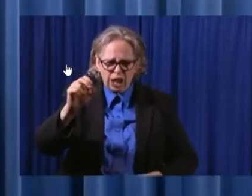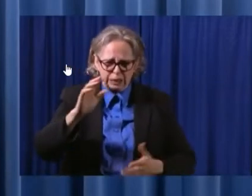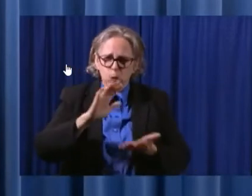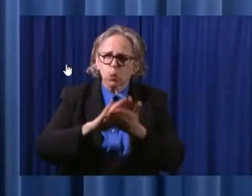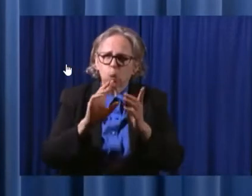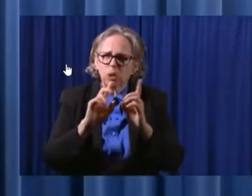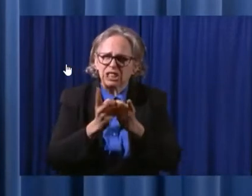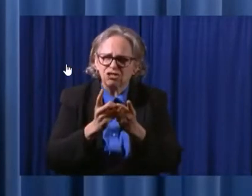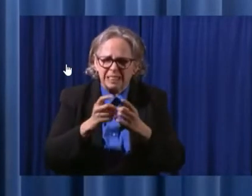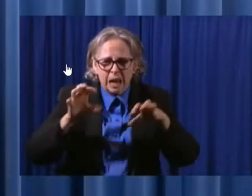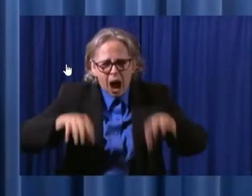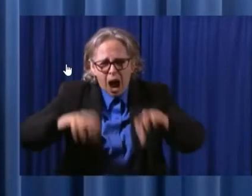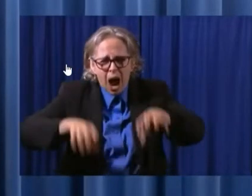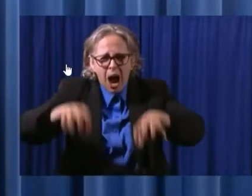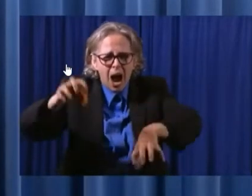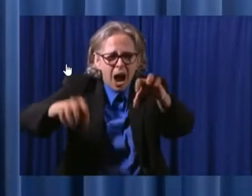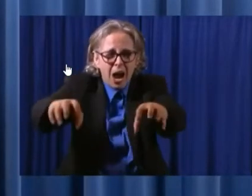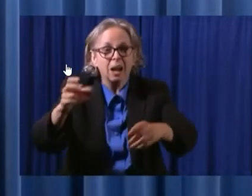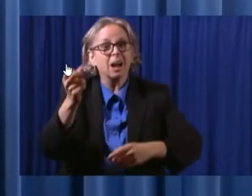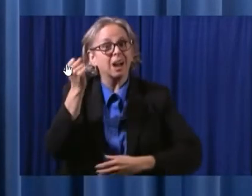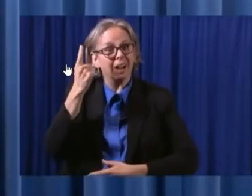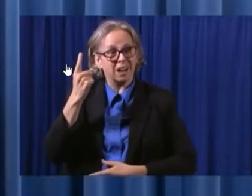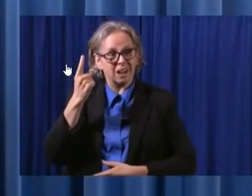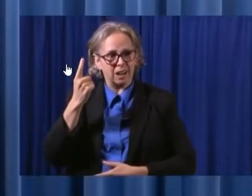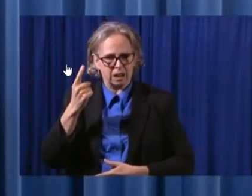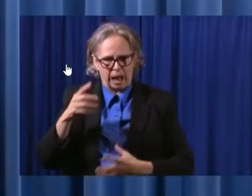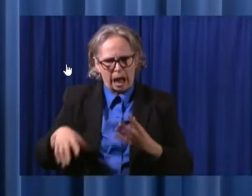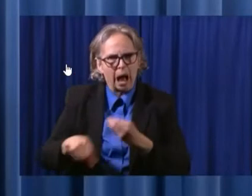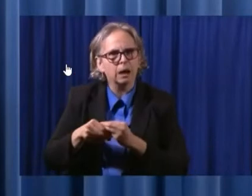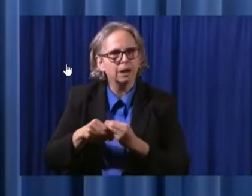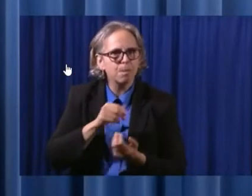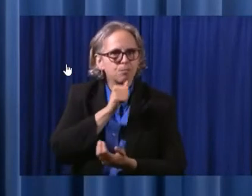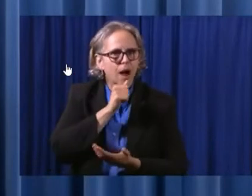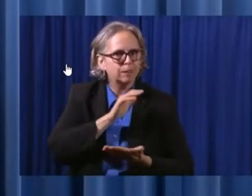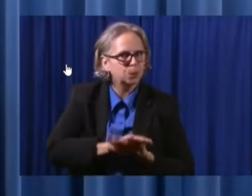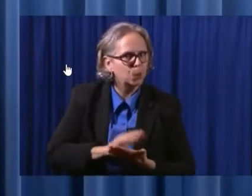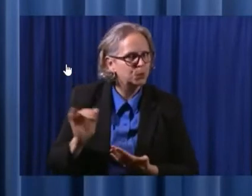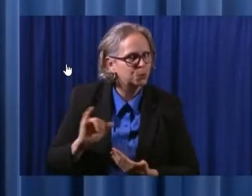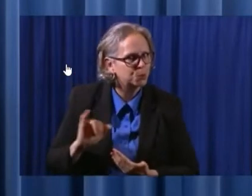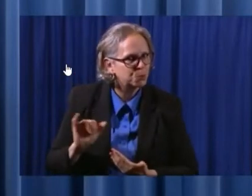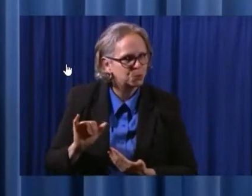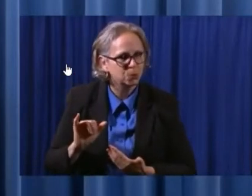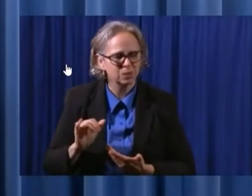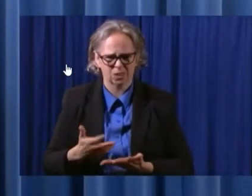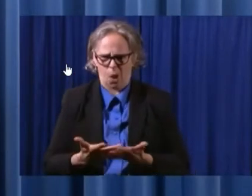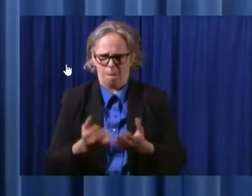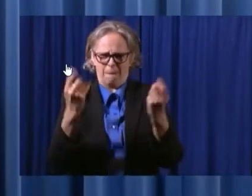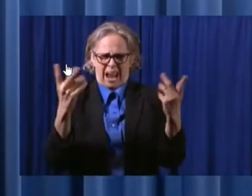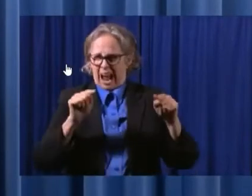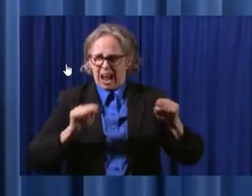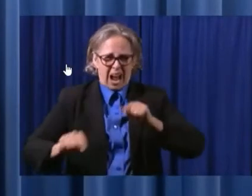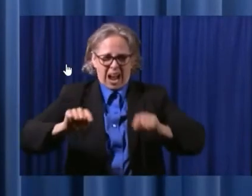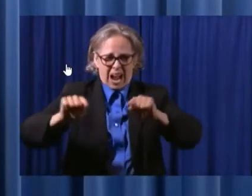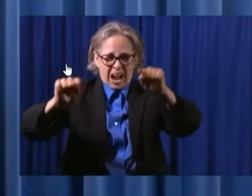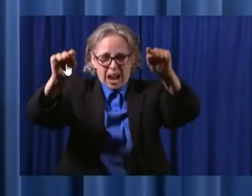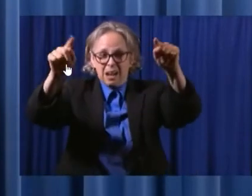schools. The idea that schools are controlled by the local